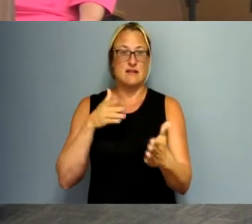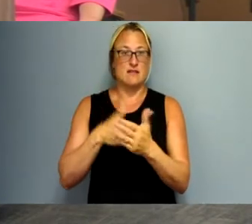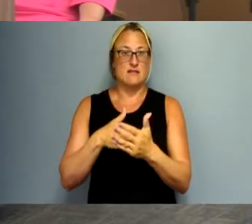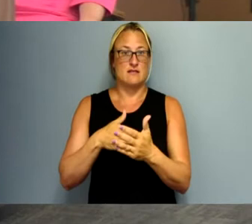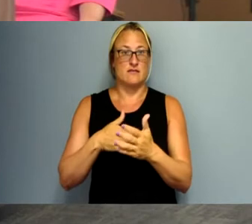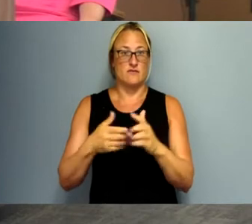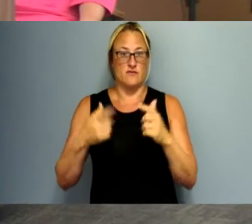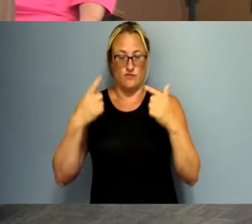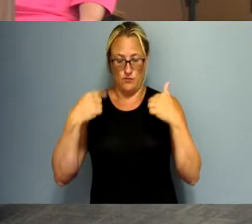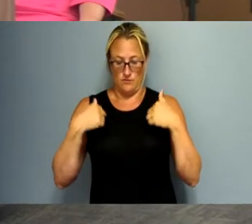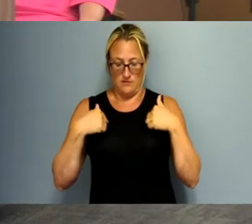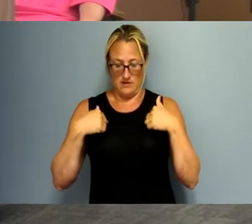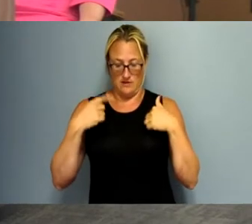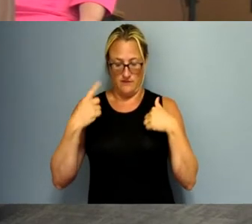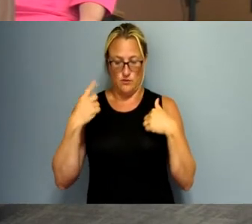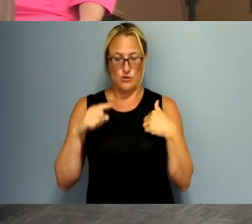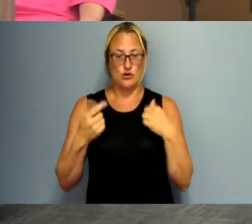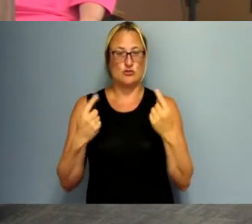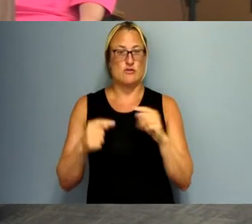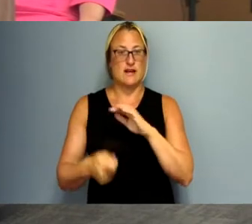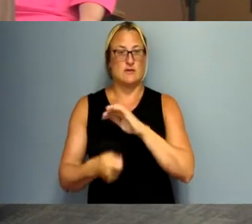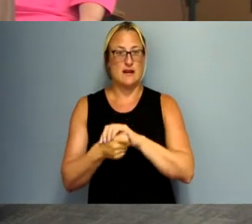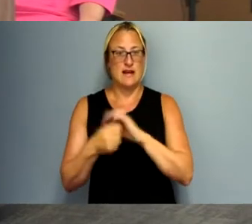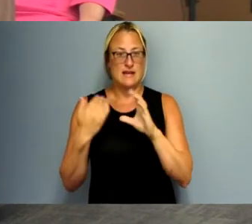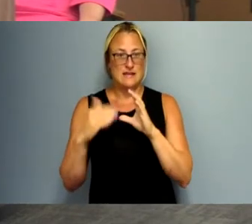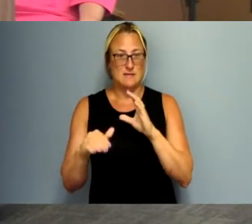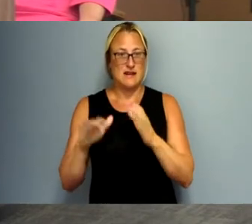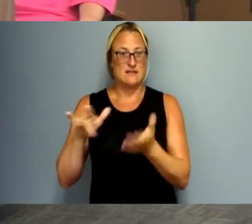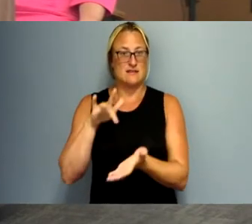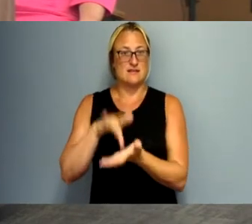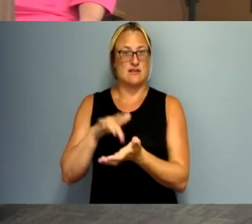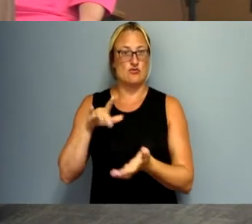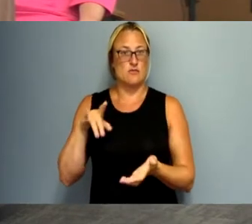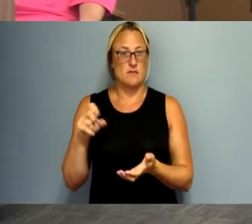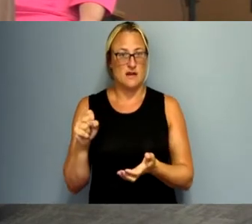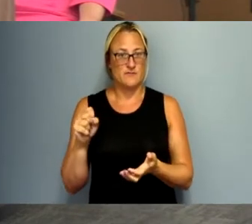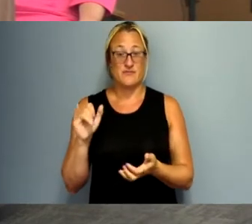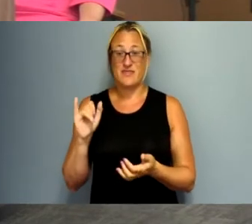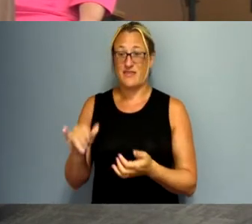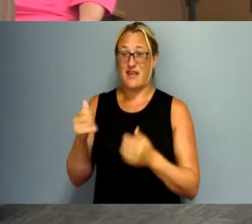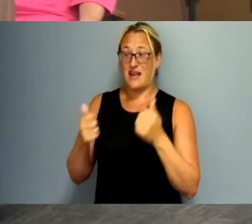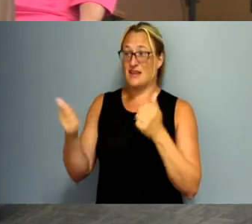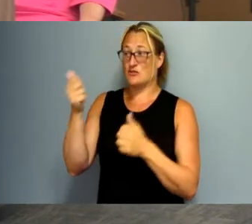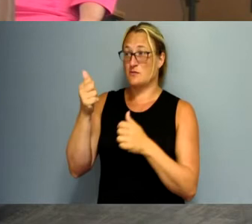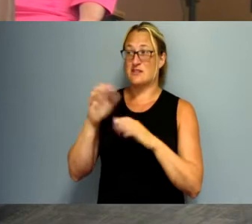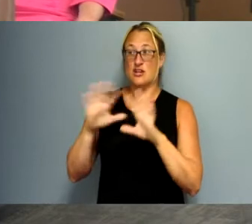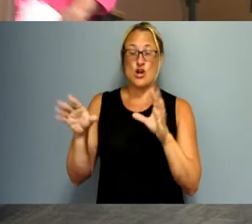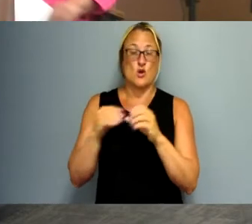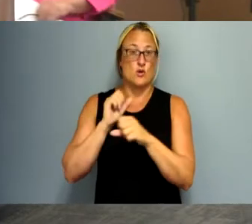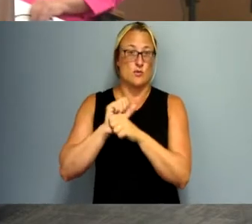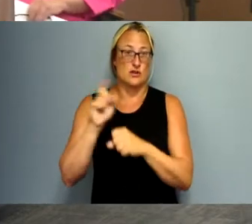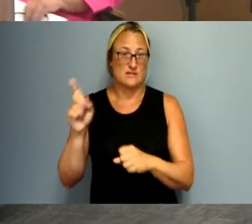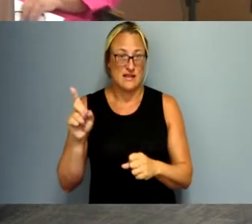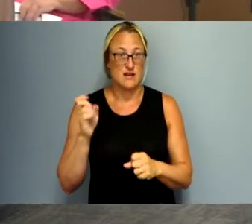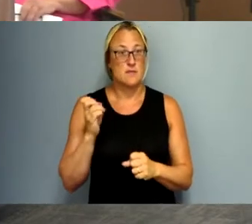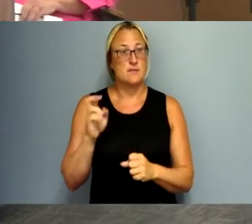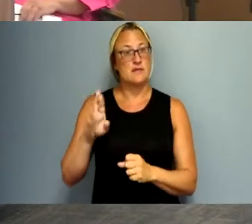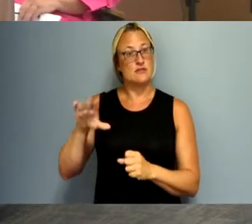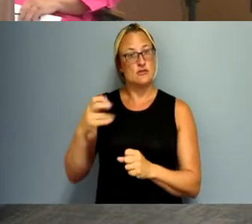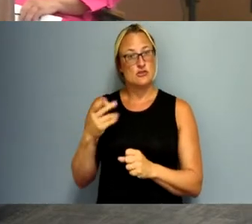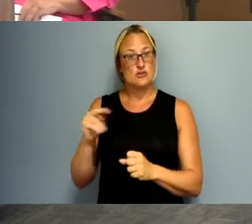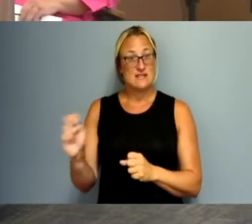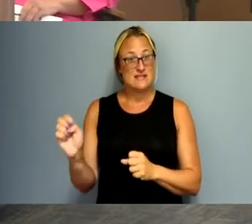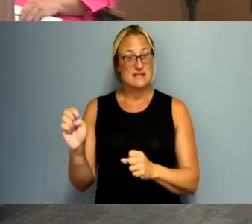emails in Central Box School District. That superintendent no longer works there. Mr. Schnee also represented